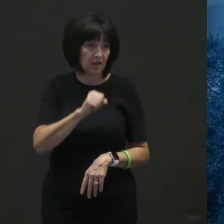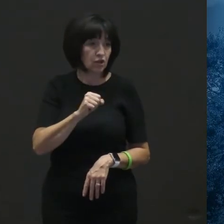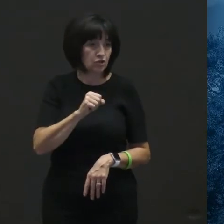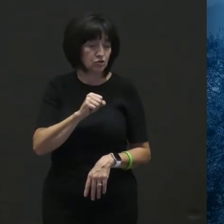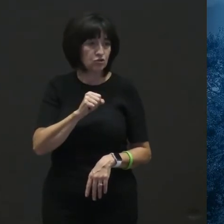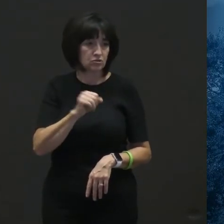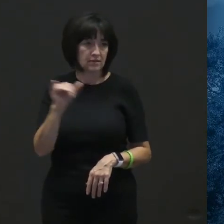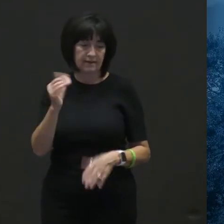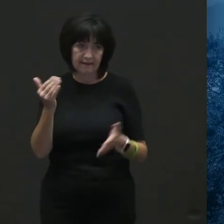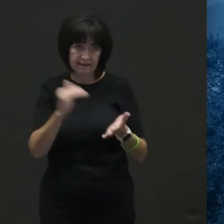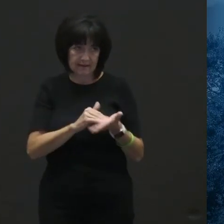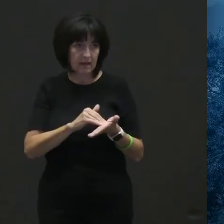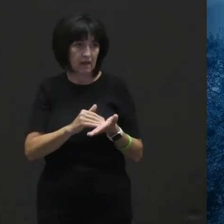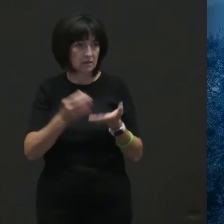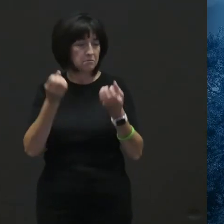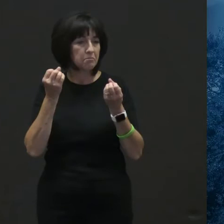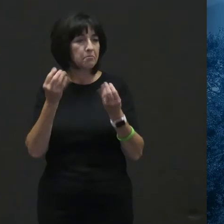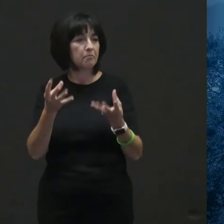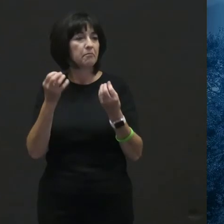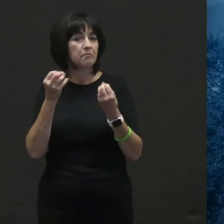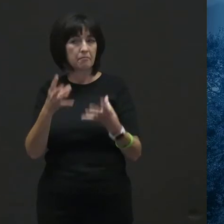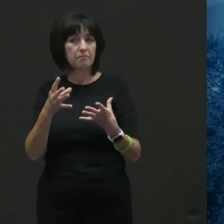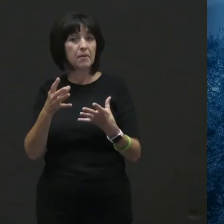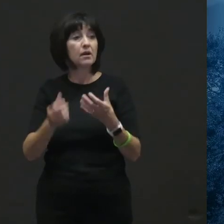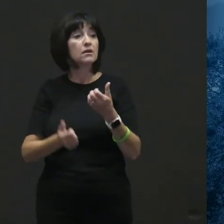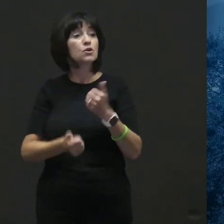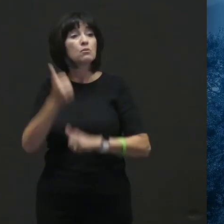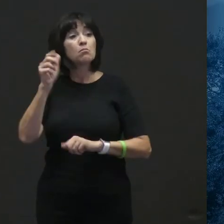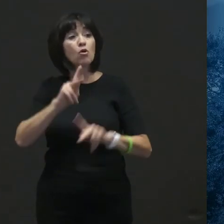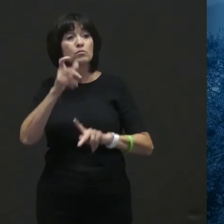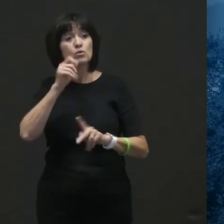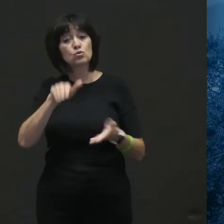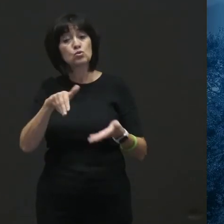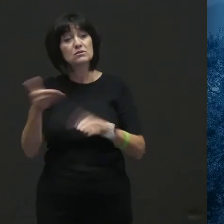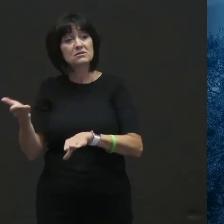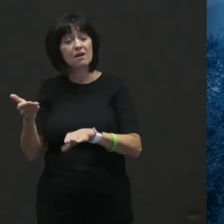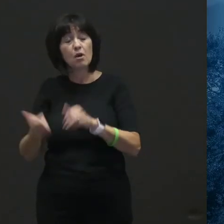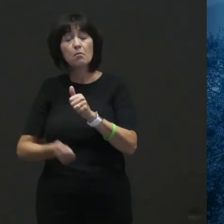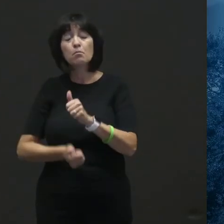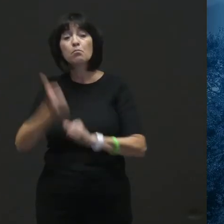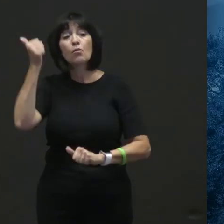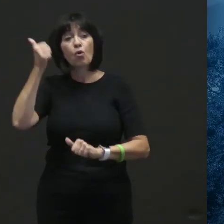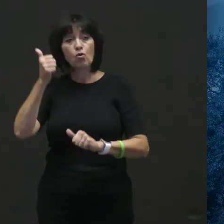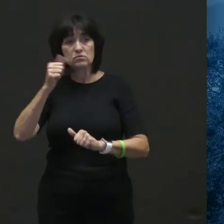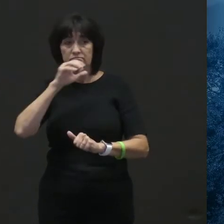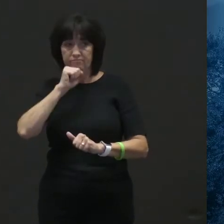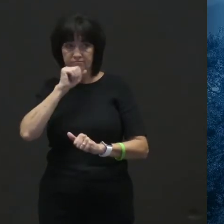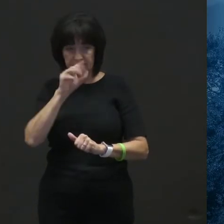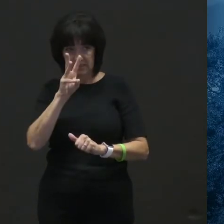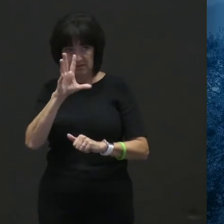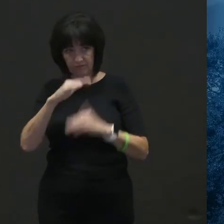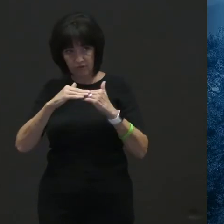vast majority of them are in the 65 and older category. And so how many